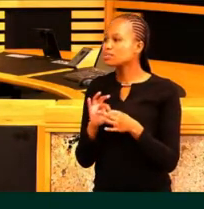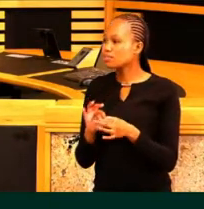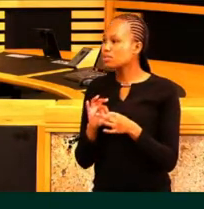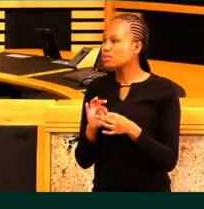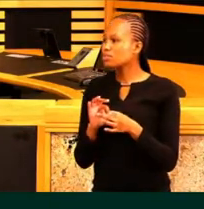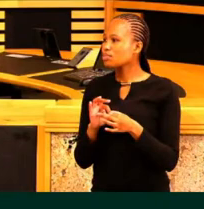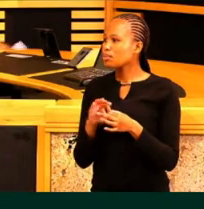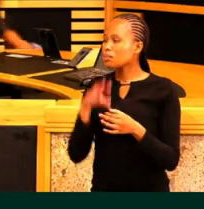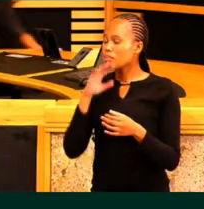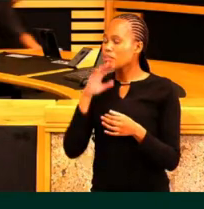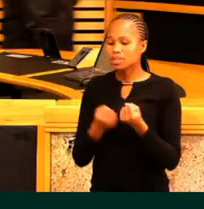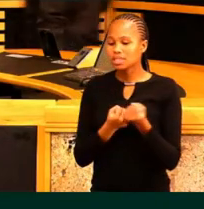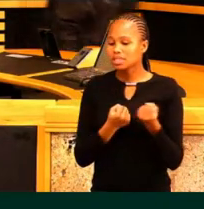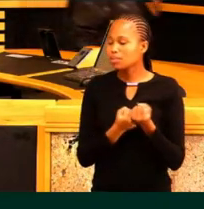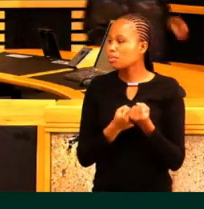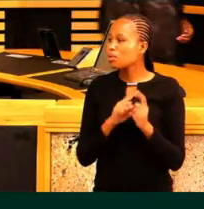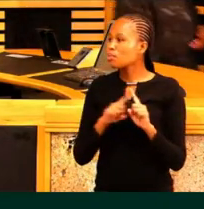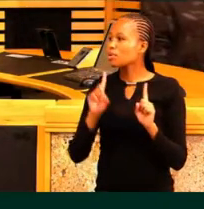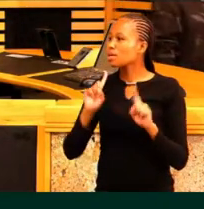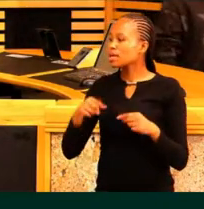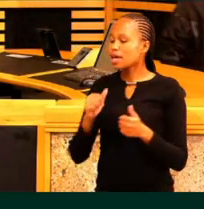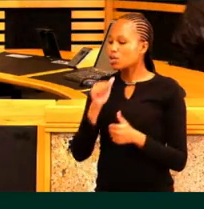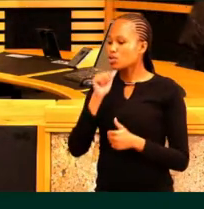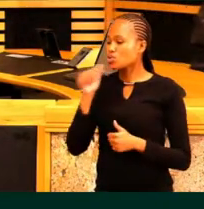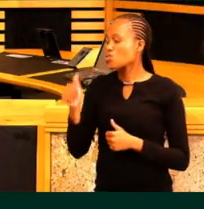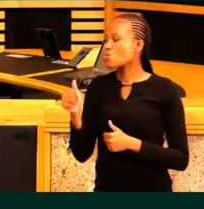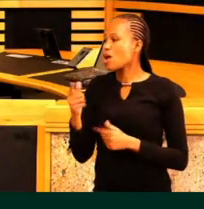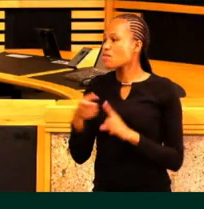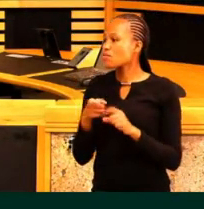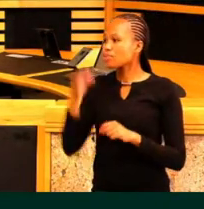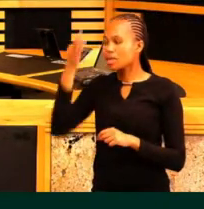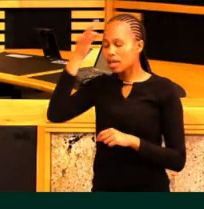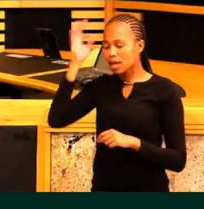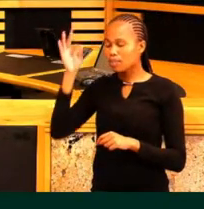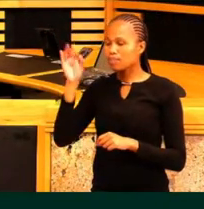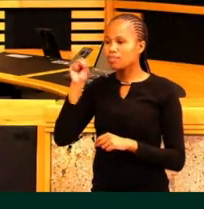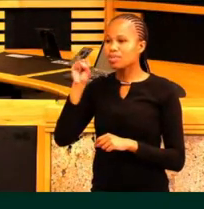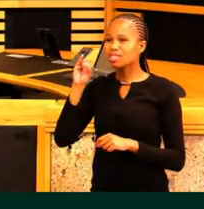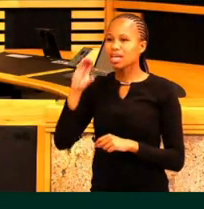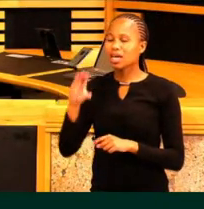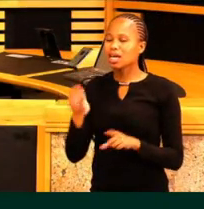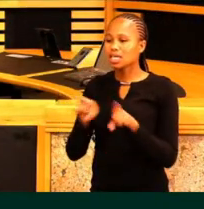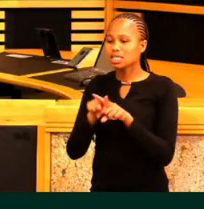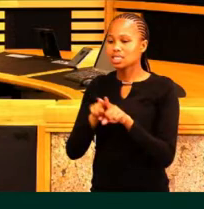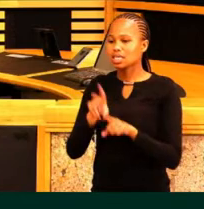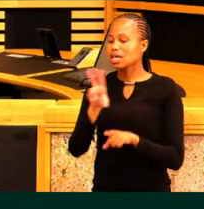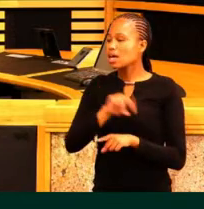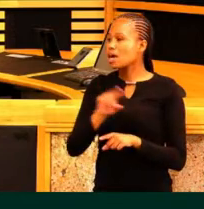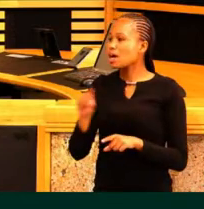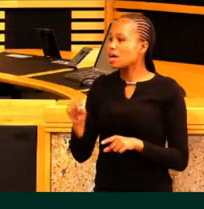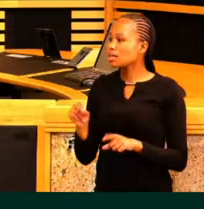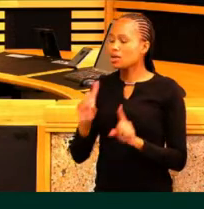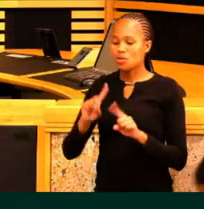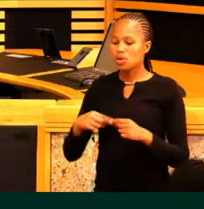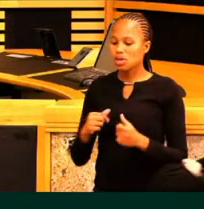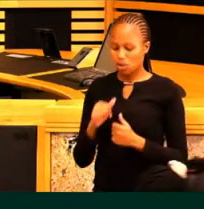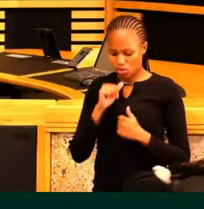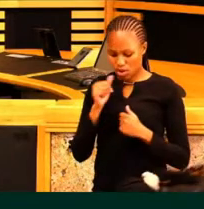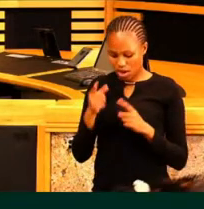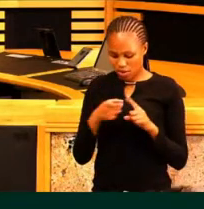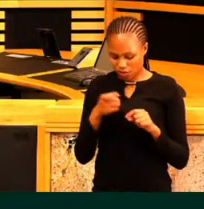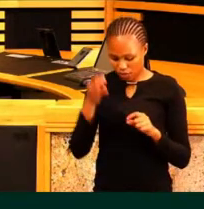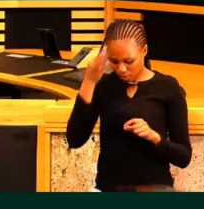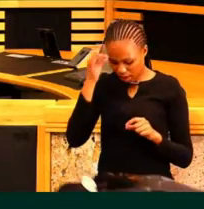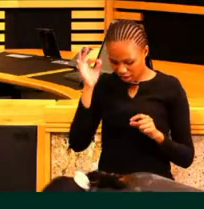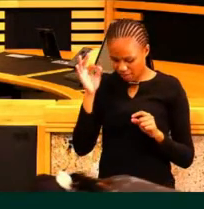Psych being supported by but psyche cannot run government psych just like any other Advocates group you cannot run